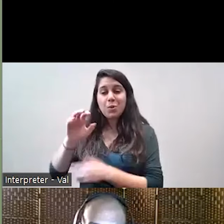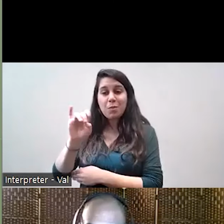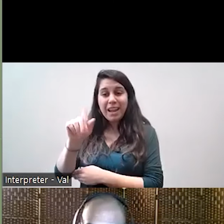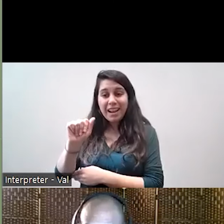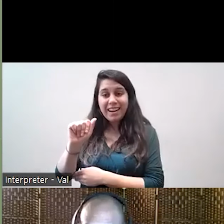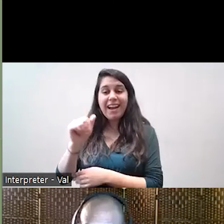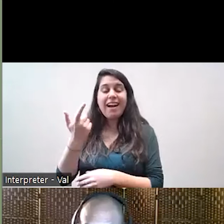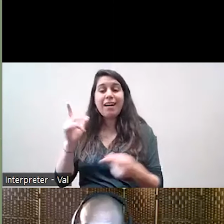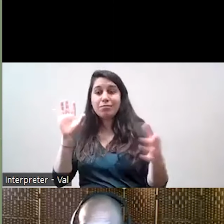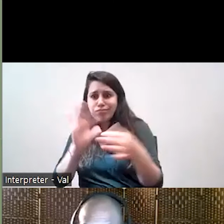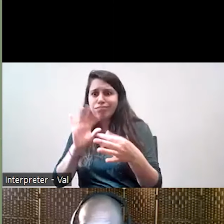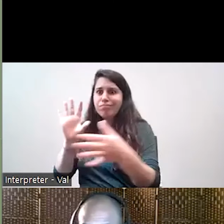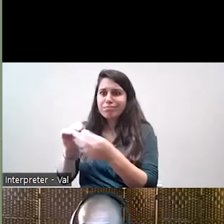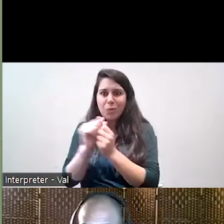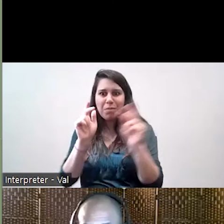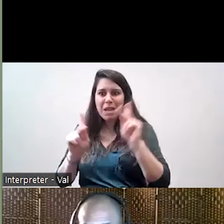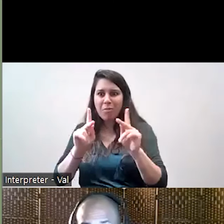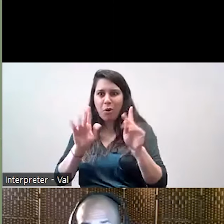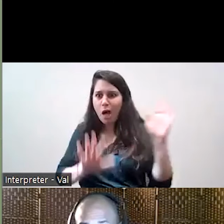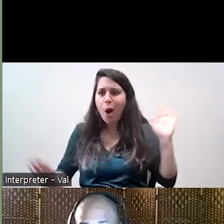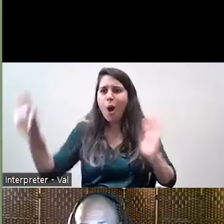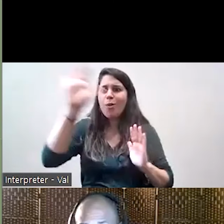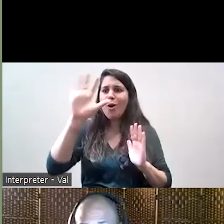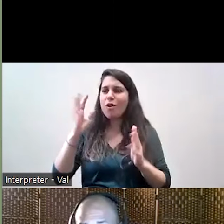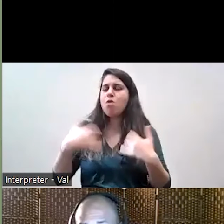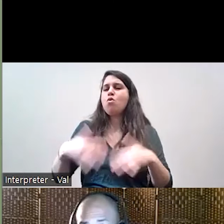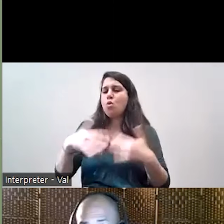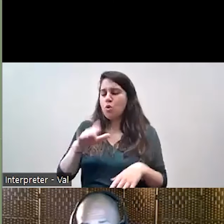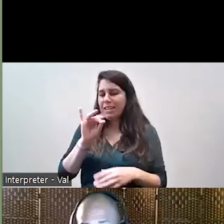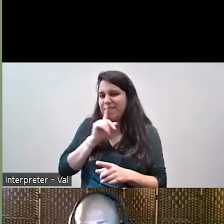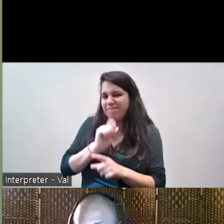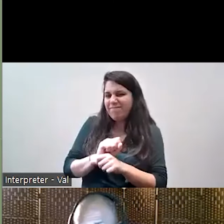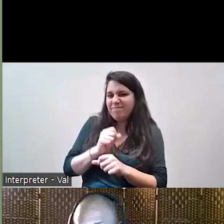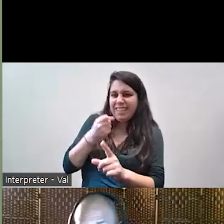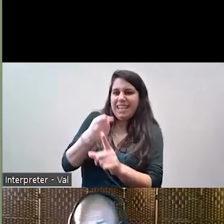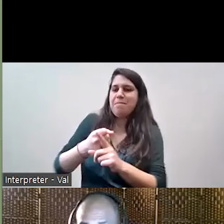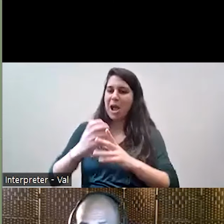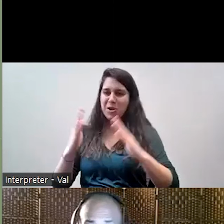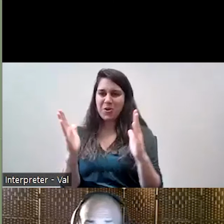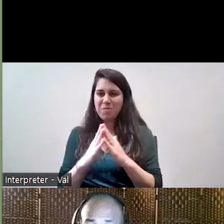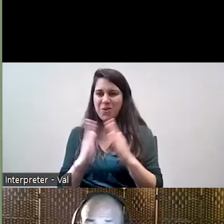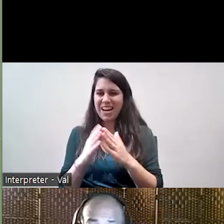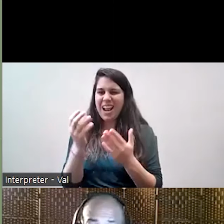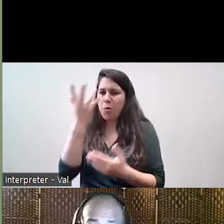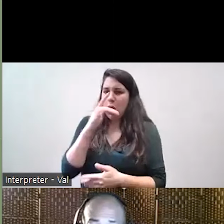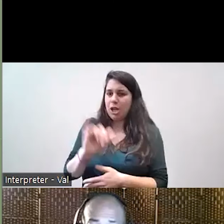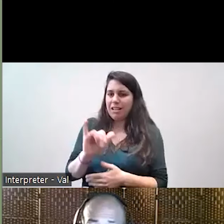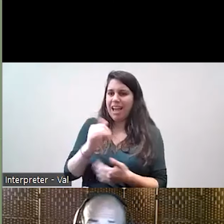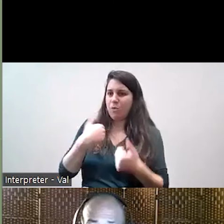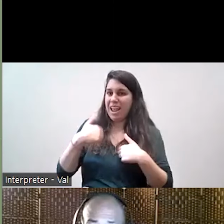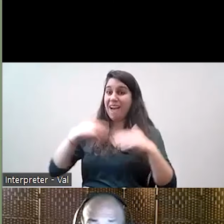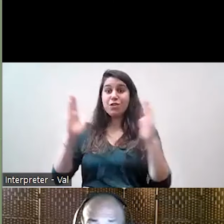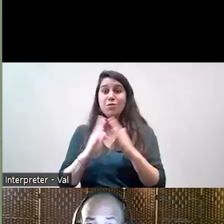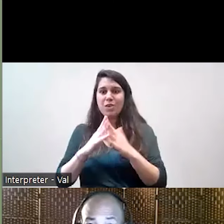with connections that people have through technology have kind of expanded what our definition of community might be, because there are